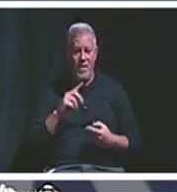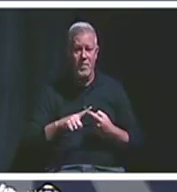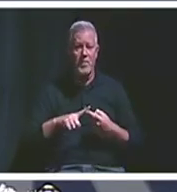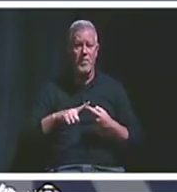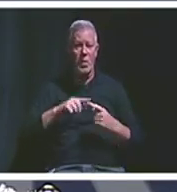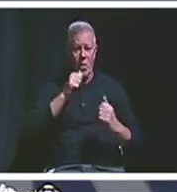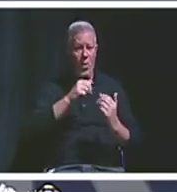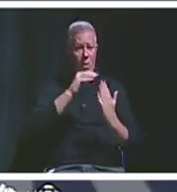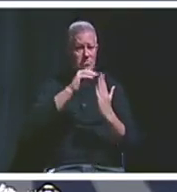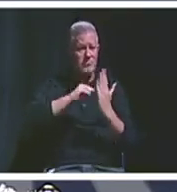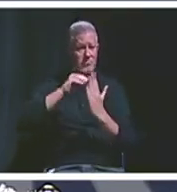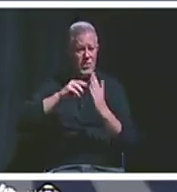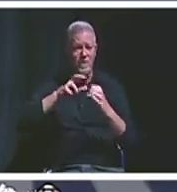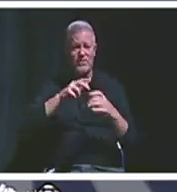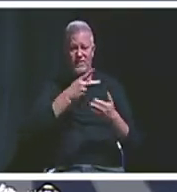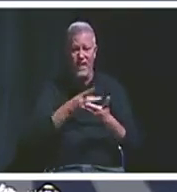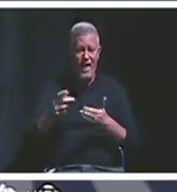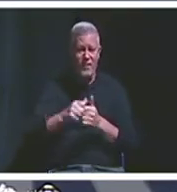before completing their first year.